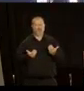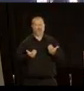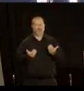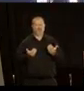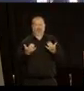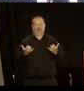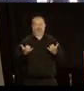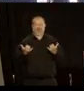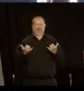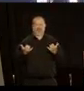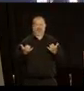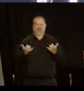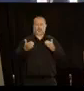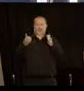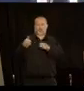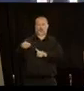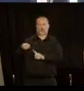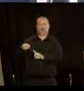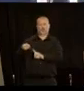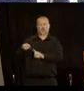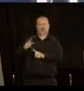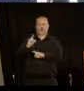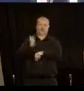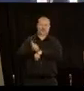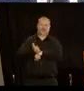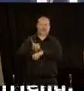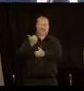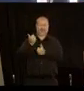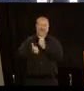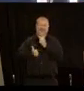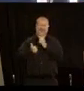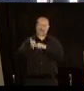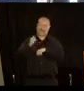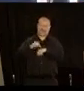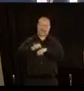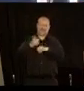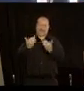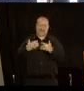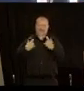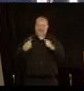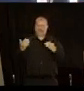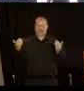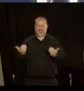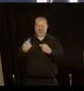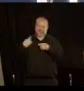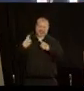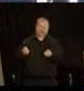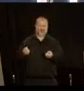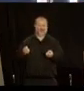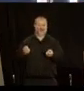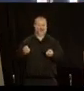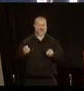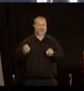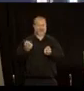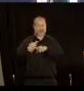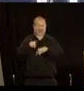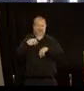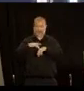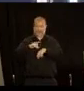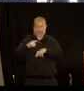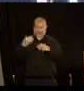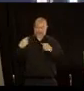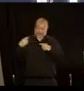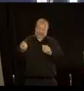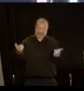And this person is a fixture at every single one of these events, at least every single one that I've been to, and